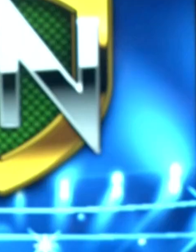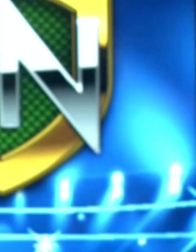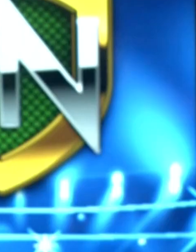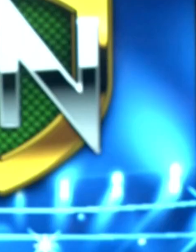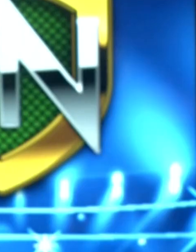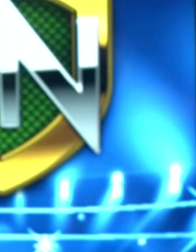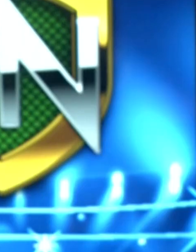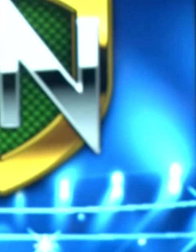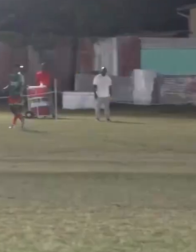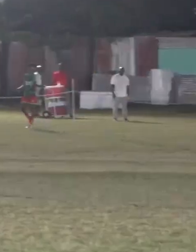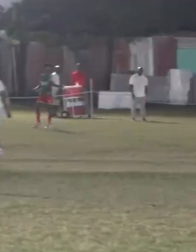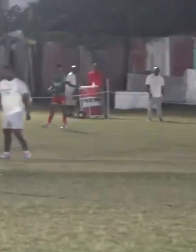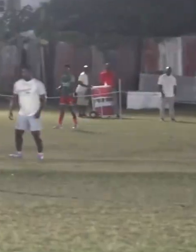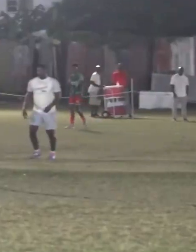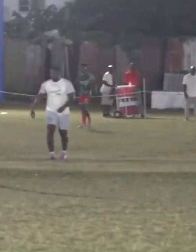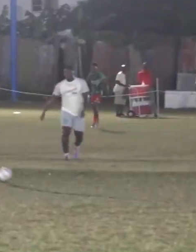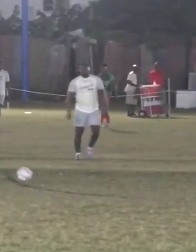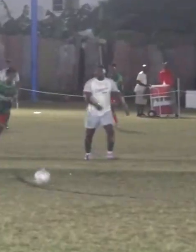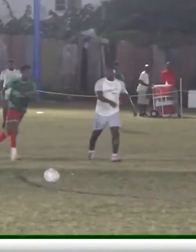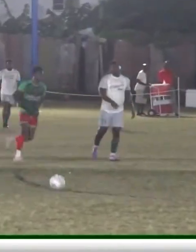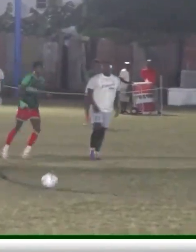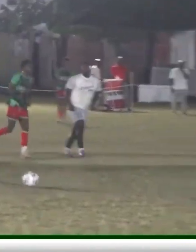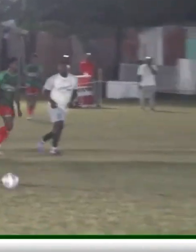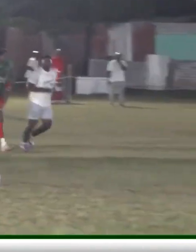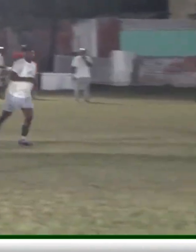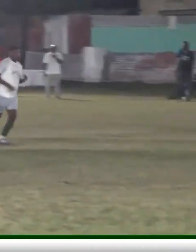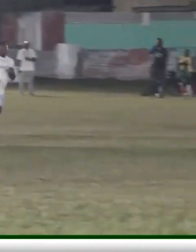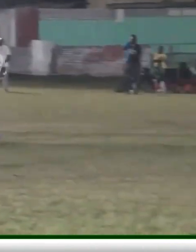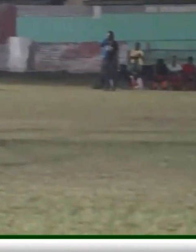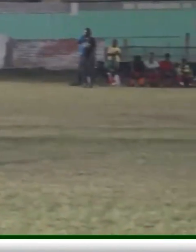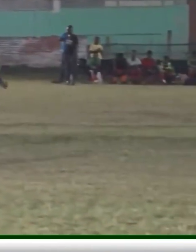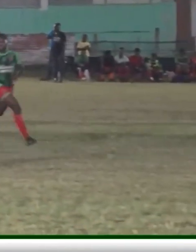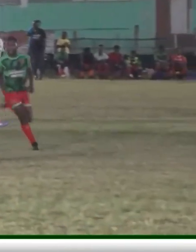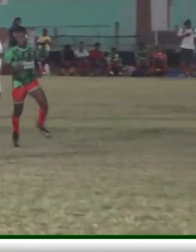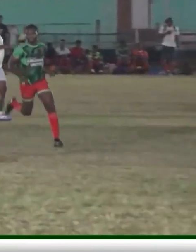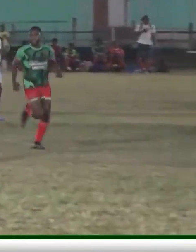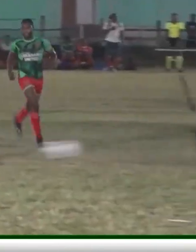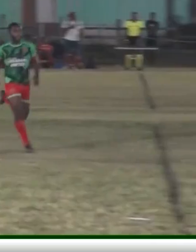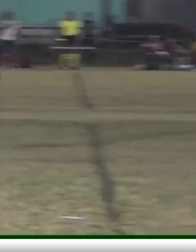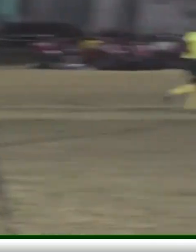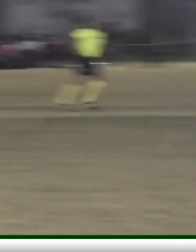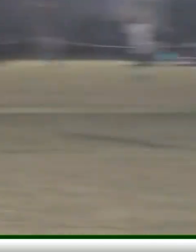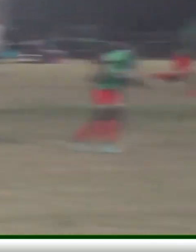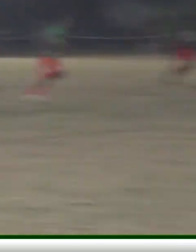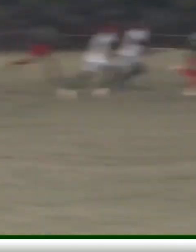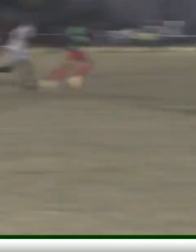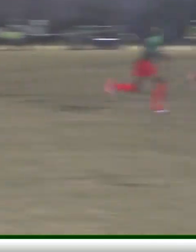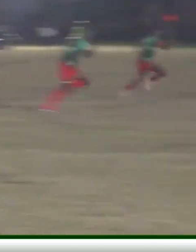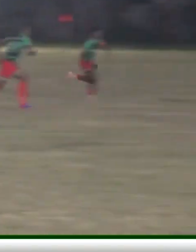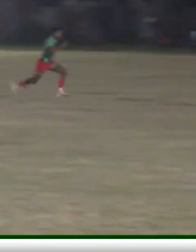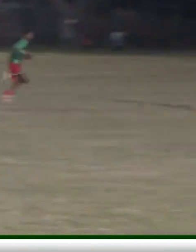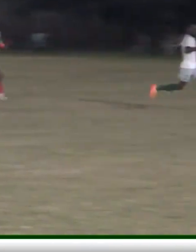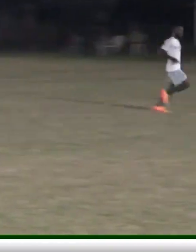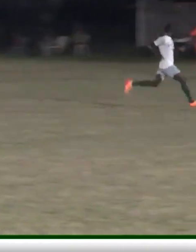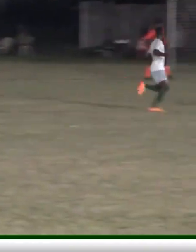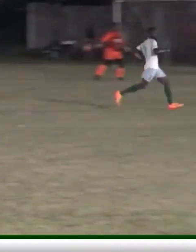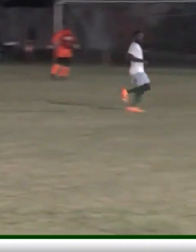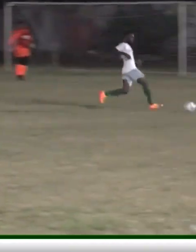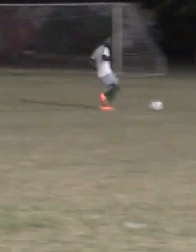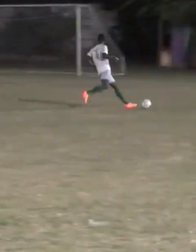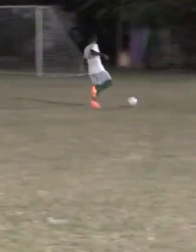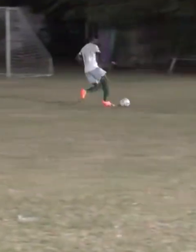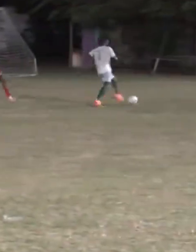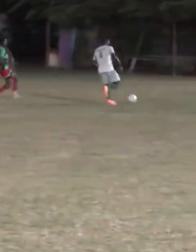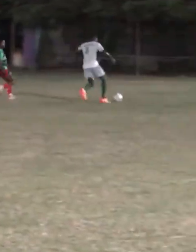Hill. With the scores locked to 1-1 as Silver Sands took an early lead thanks to Shavari Greenwich-Lewis, Romario Harewood pulled things